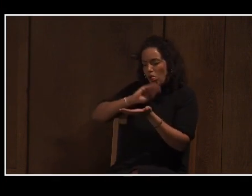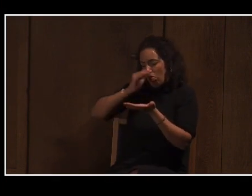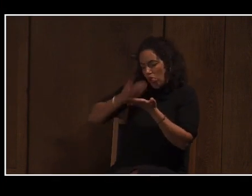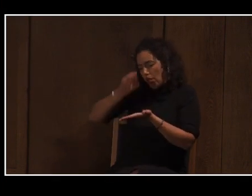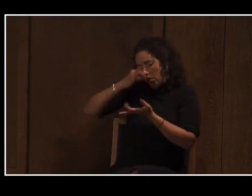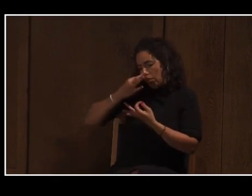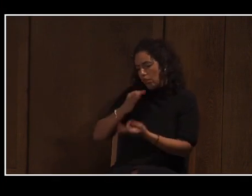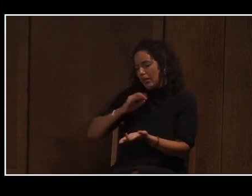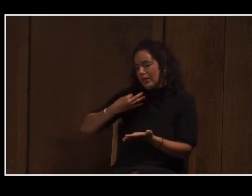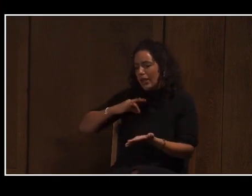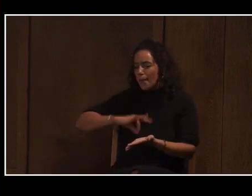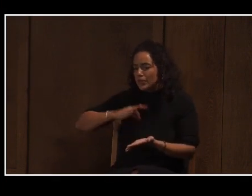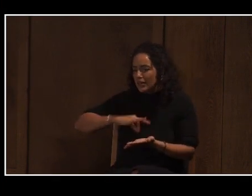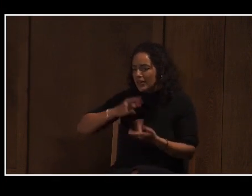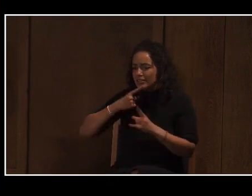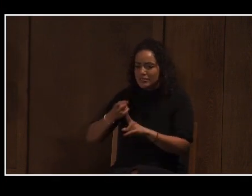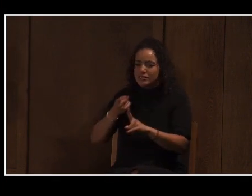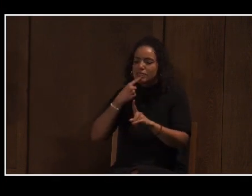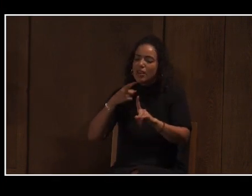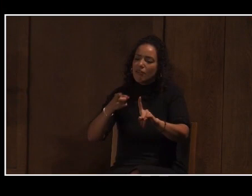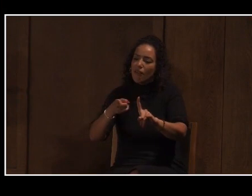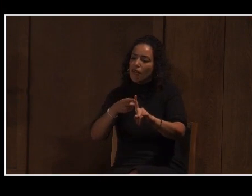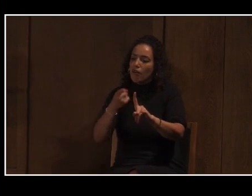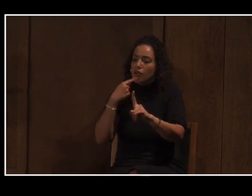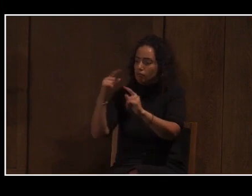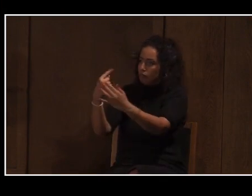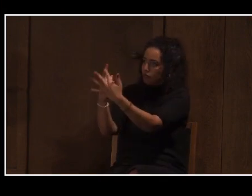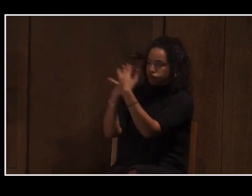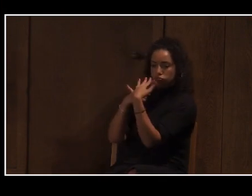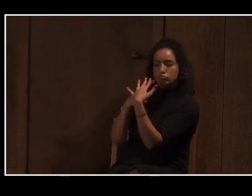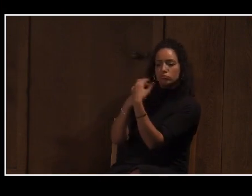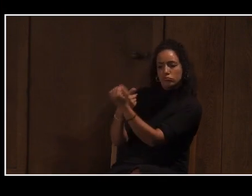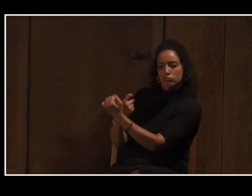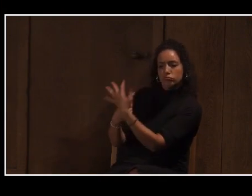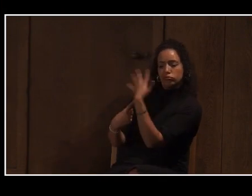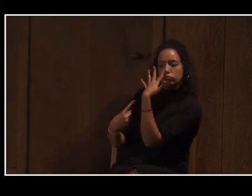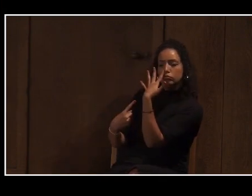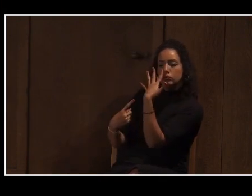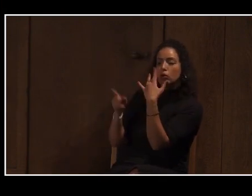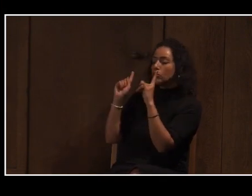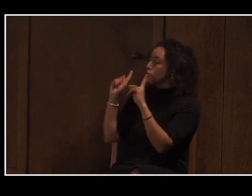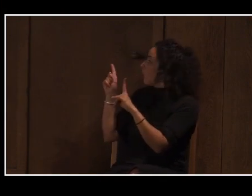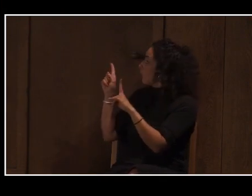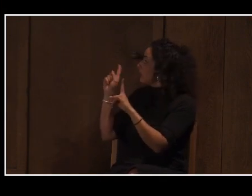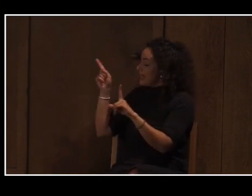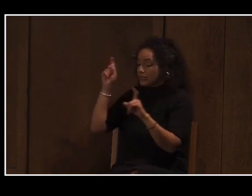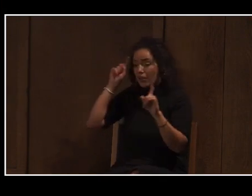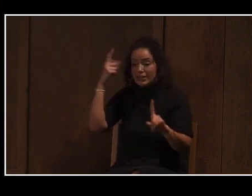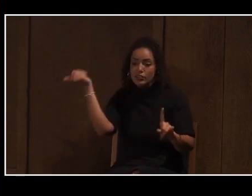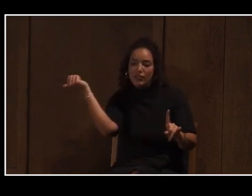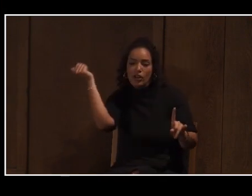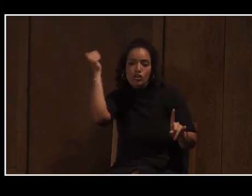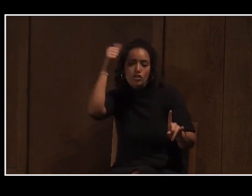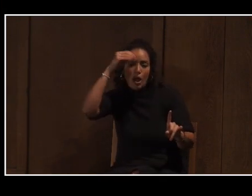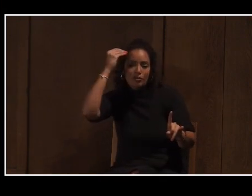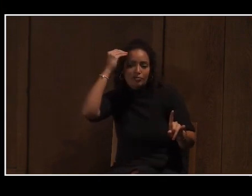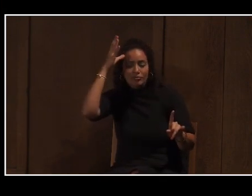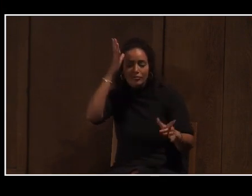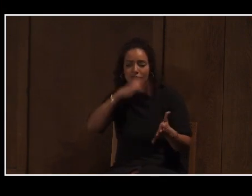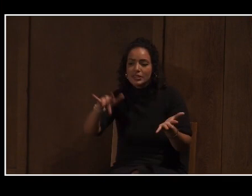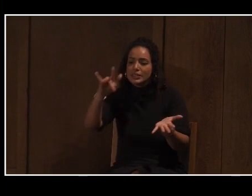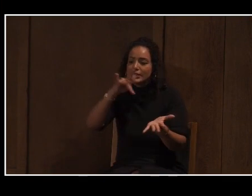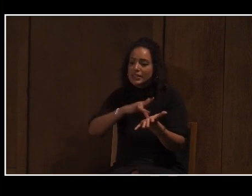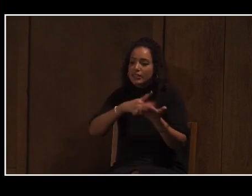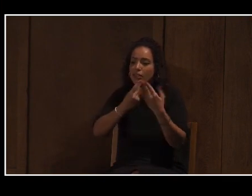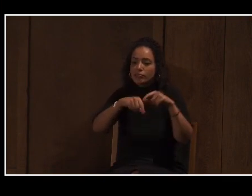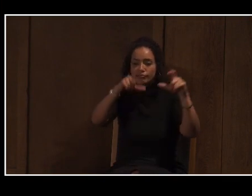very few imaginaries that we have the world over is the smart city thing. These are not images that I picked. These are the first images, and that's